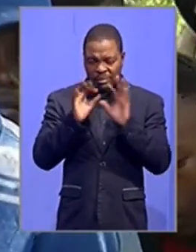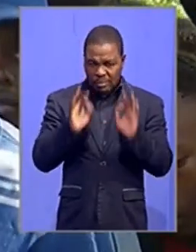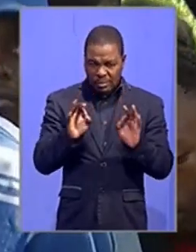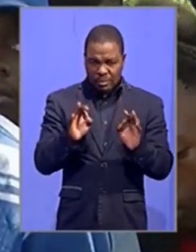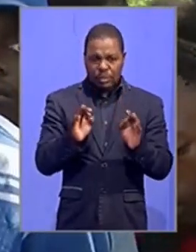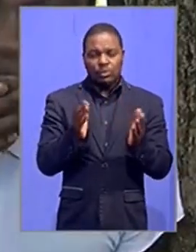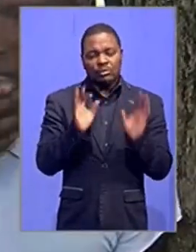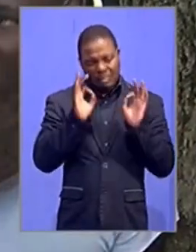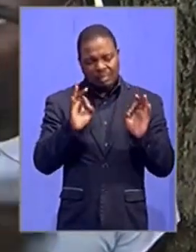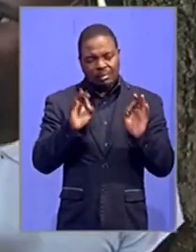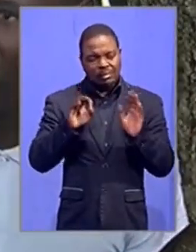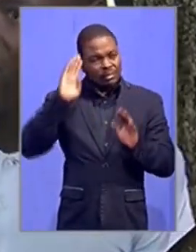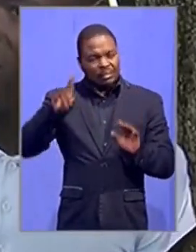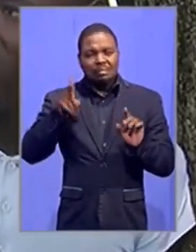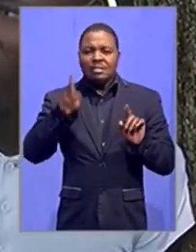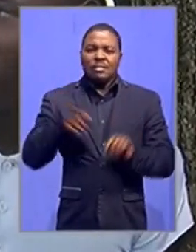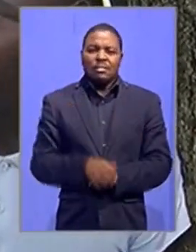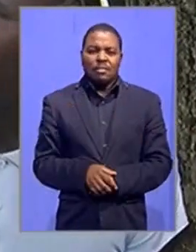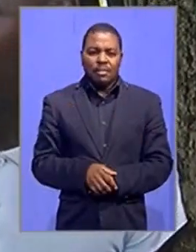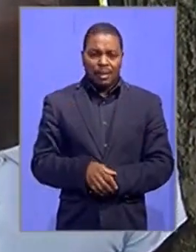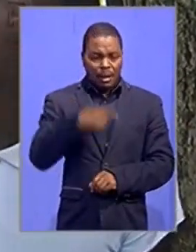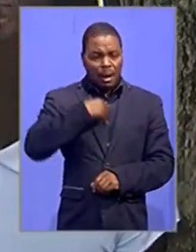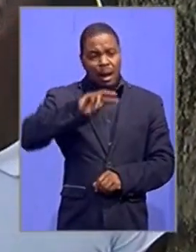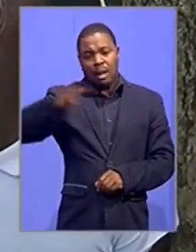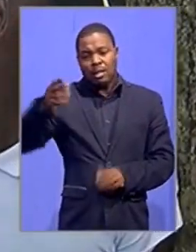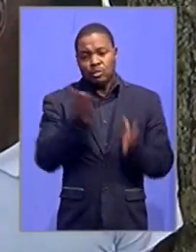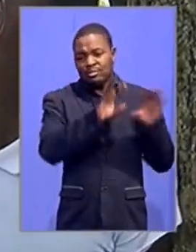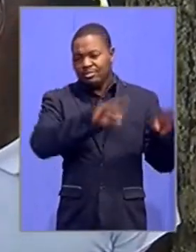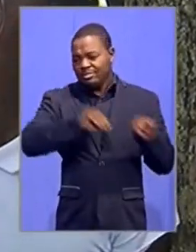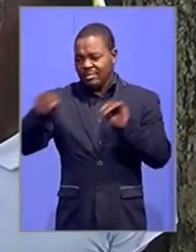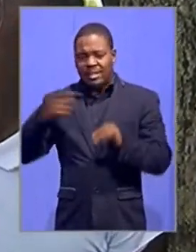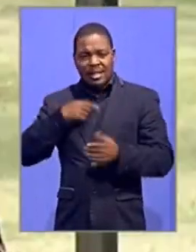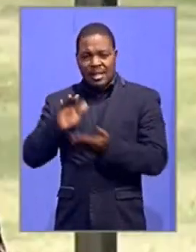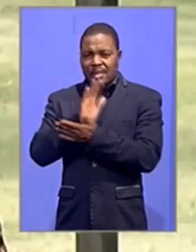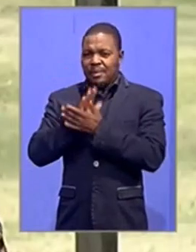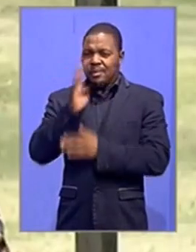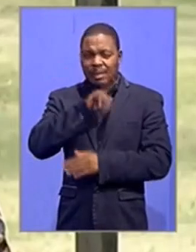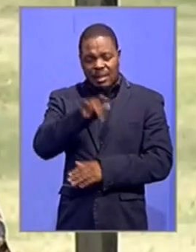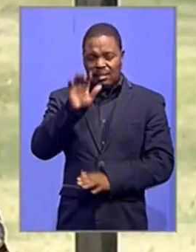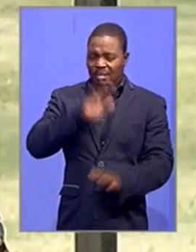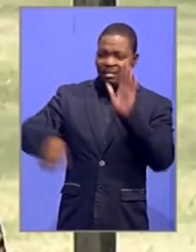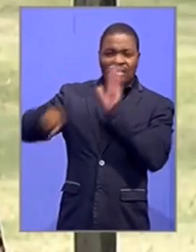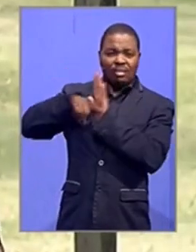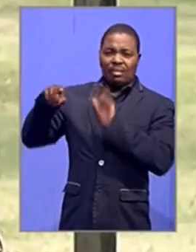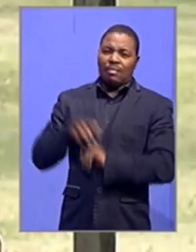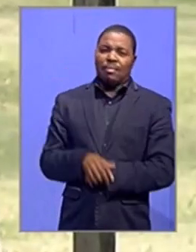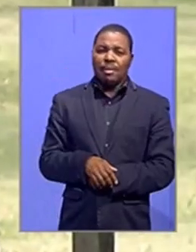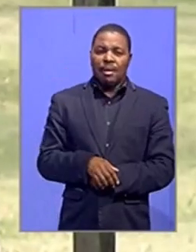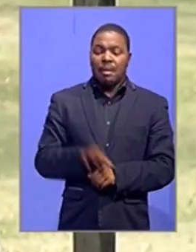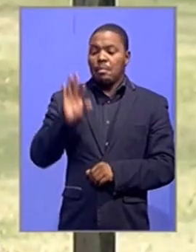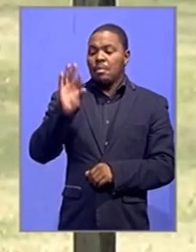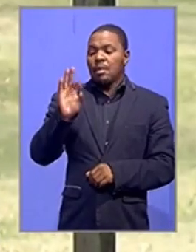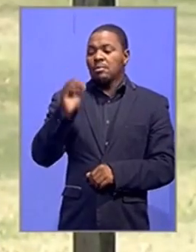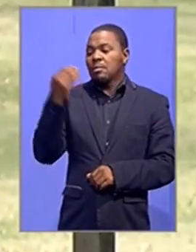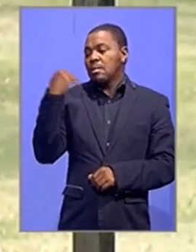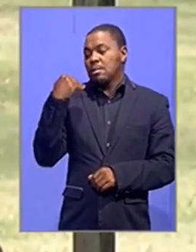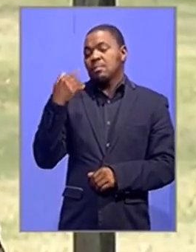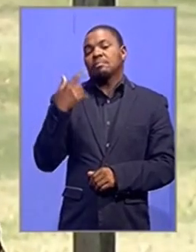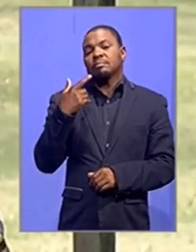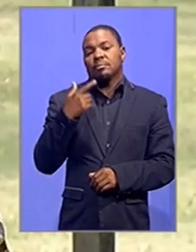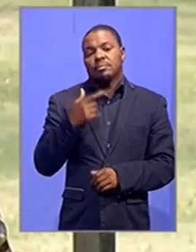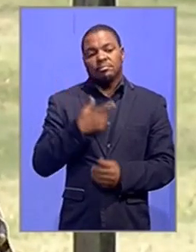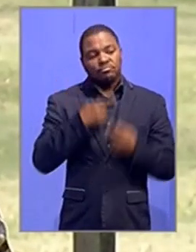sentle go sekolong. Ha ke thabelo ha nyena go dikolong tse dingwe ya affecta bana ba bangata. Ka Mantaha ha lefapha le ne le tsebisa batswadi